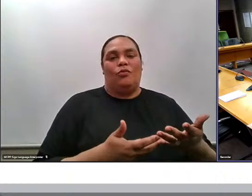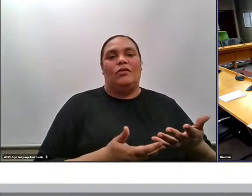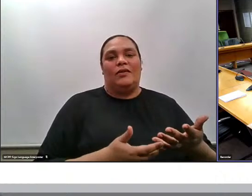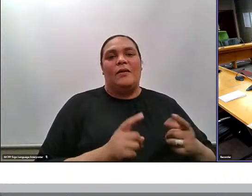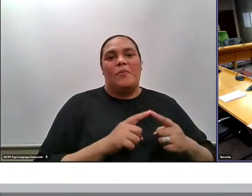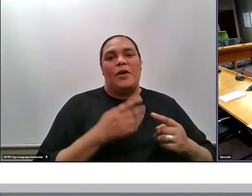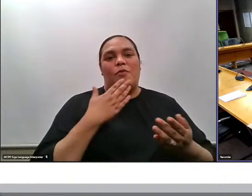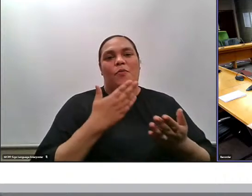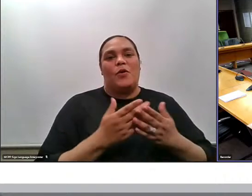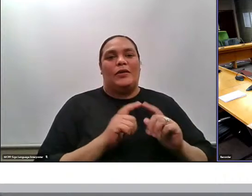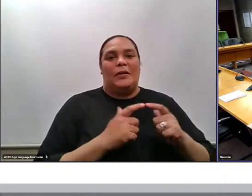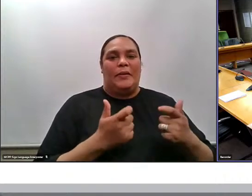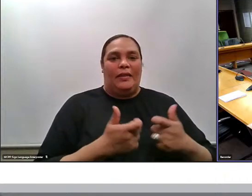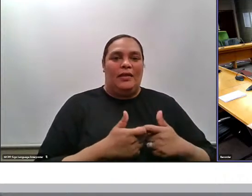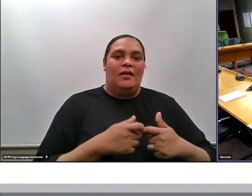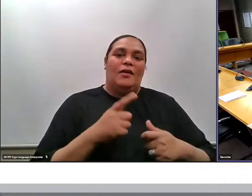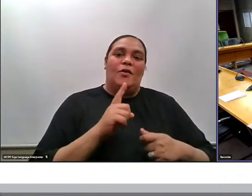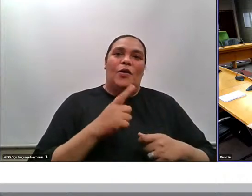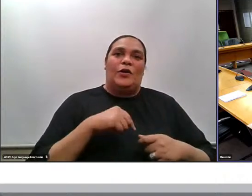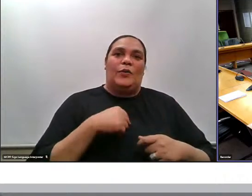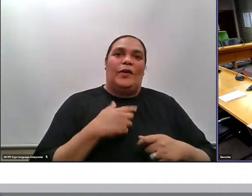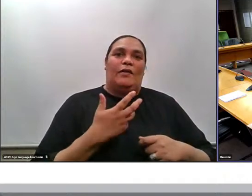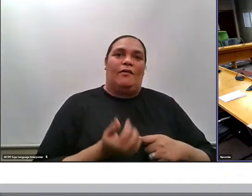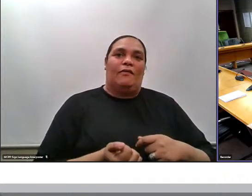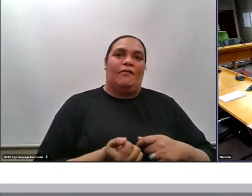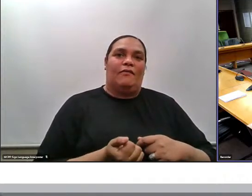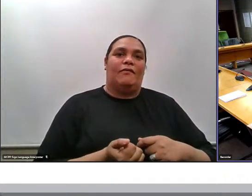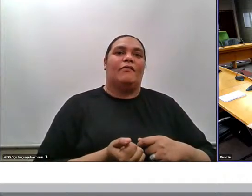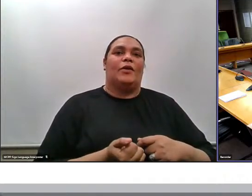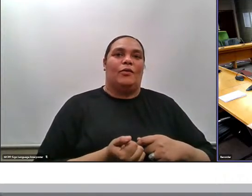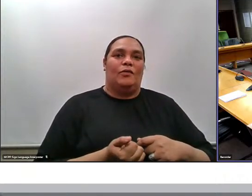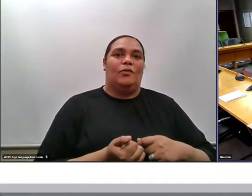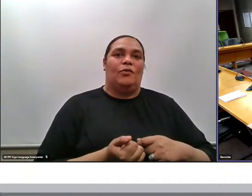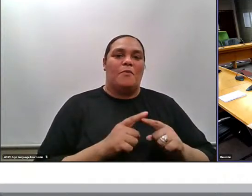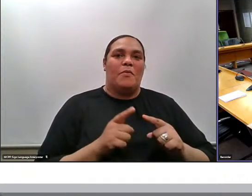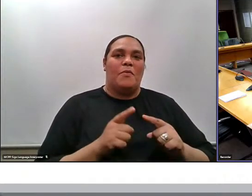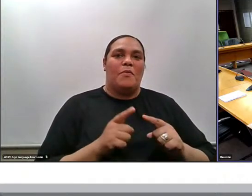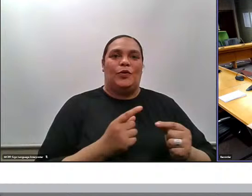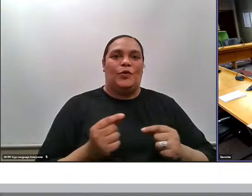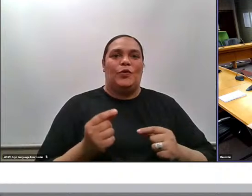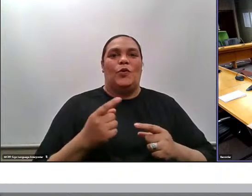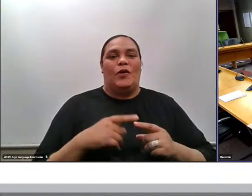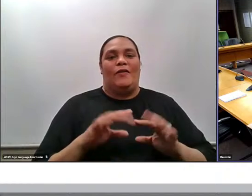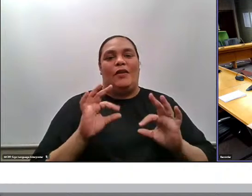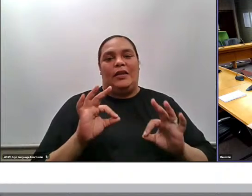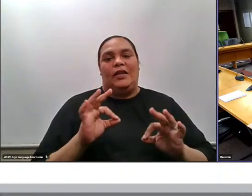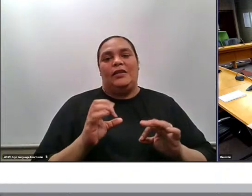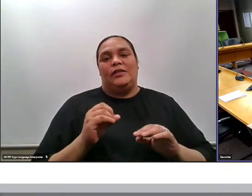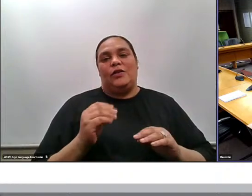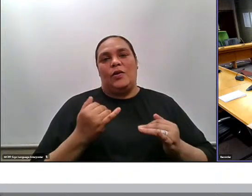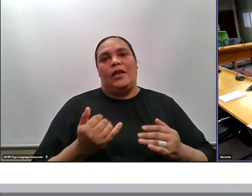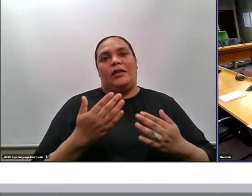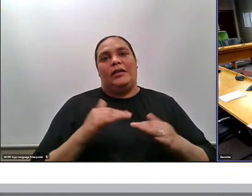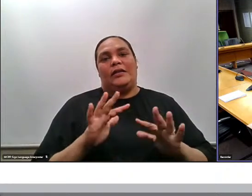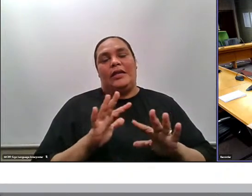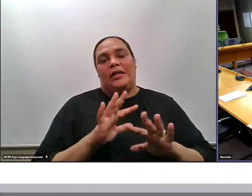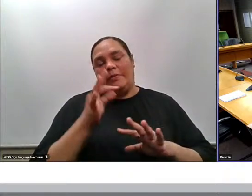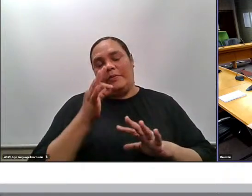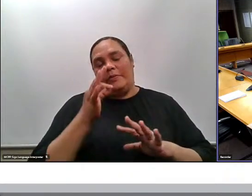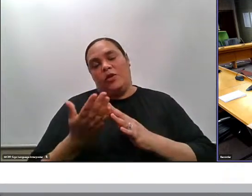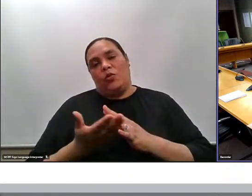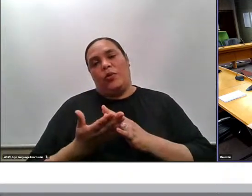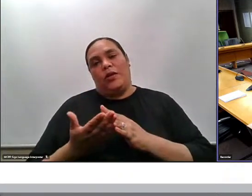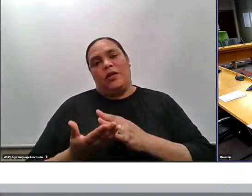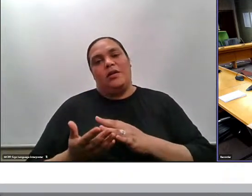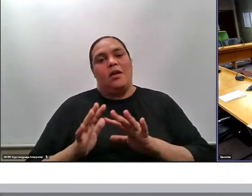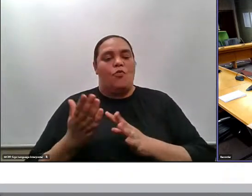propose to the committee that we have sessions of 30 minutes, no longer. If it ends earlier, fantastic. And then 10 minutes in between, just